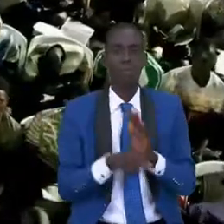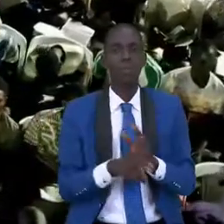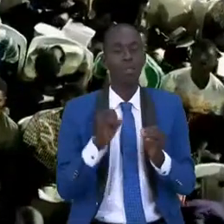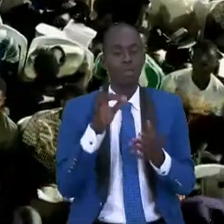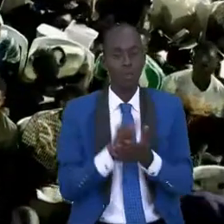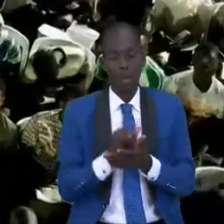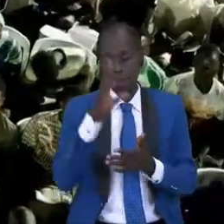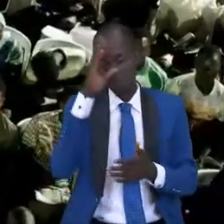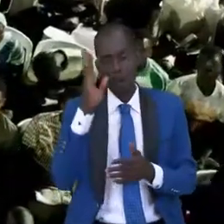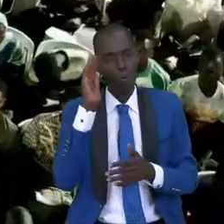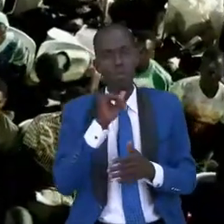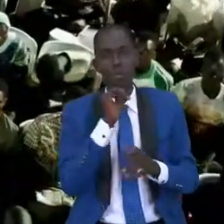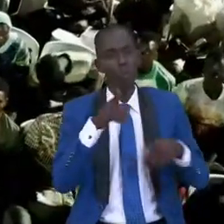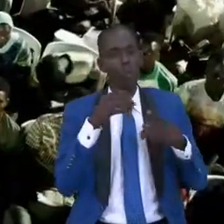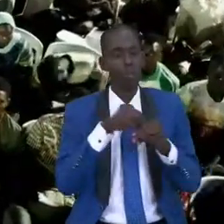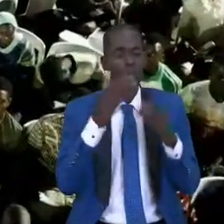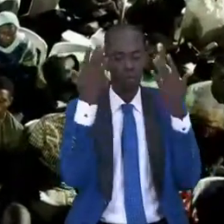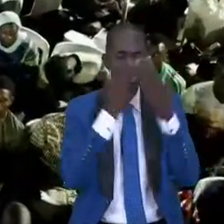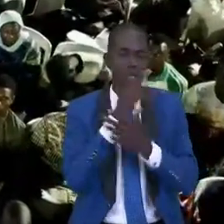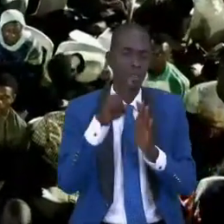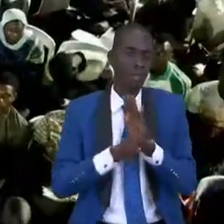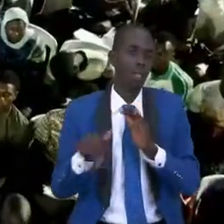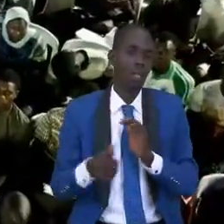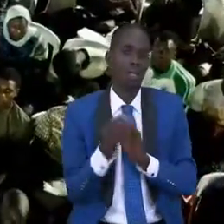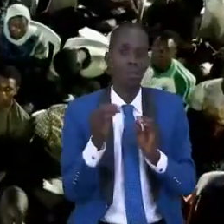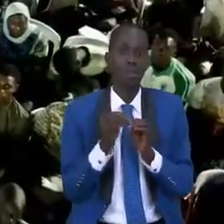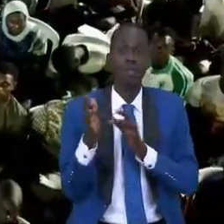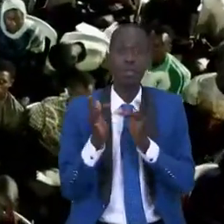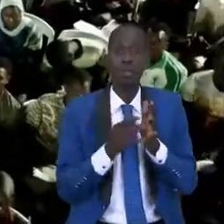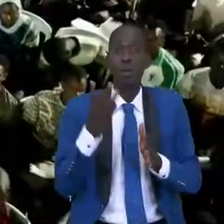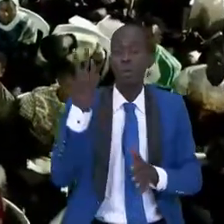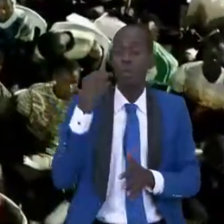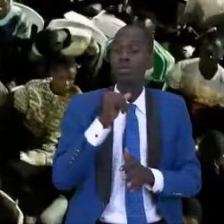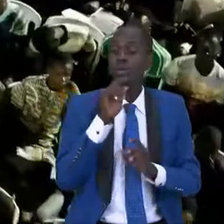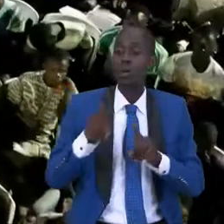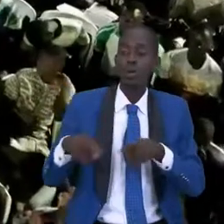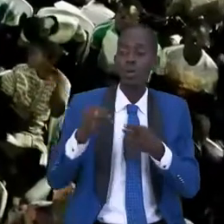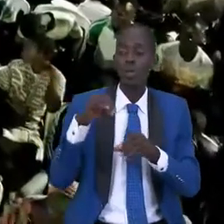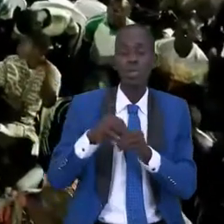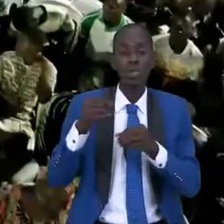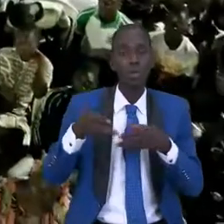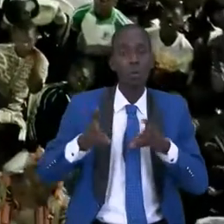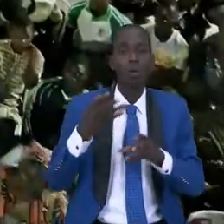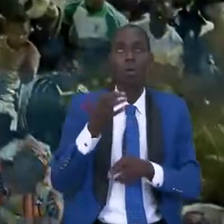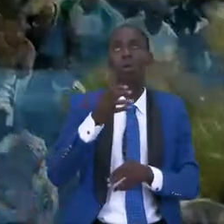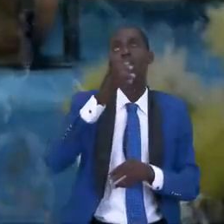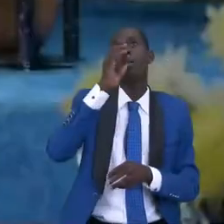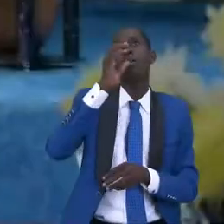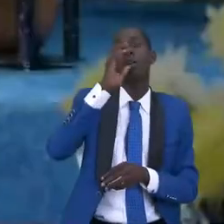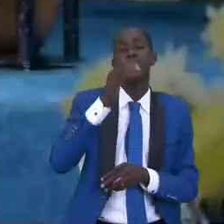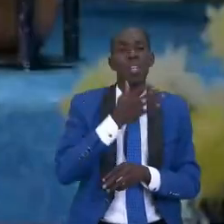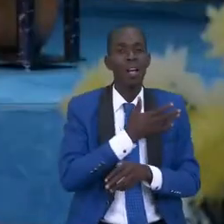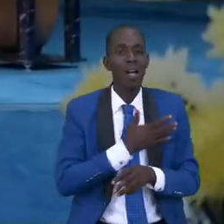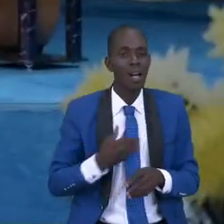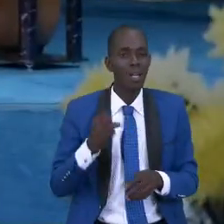darkness anymore. Jesus was not going in the way of drunkenness, and so